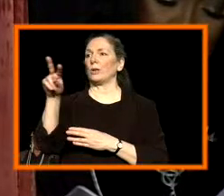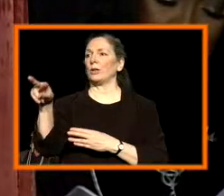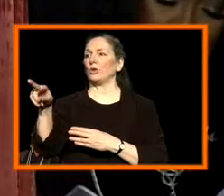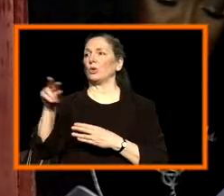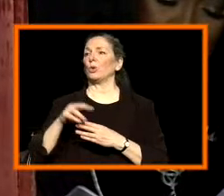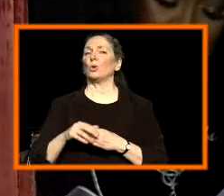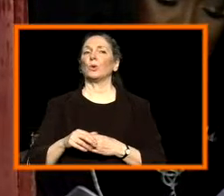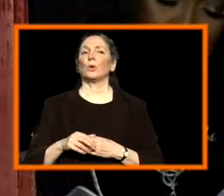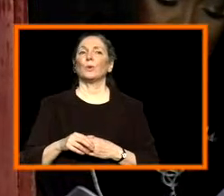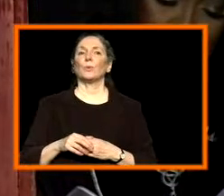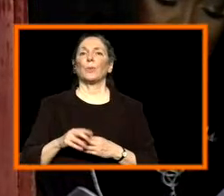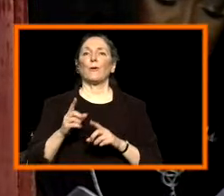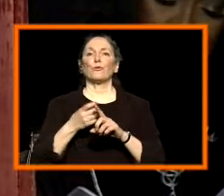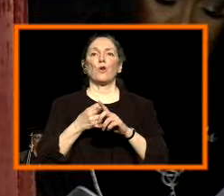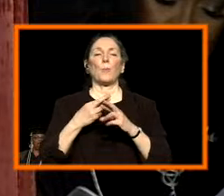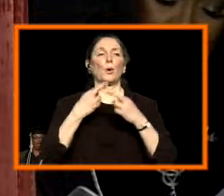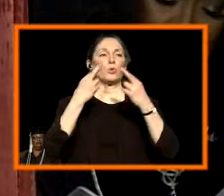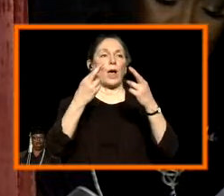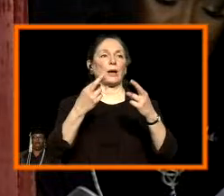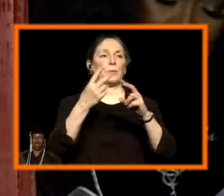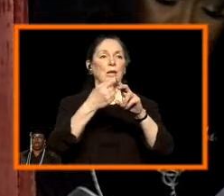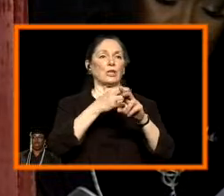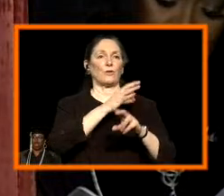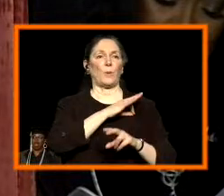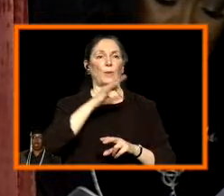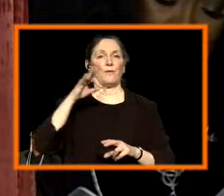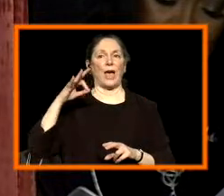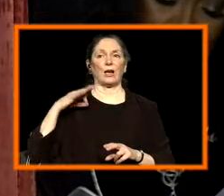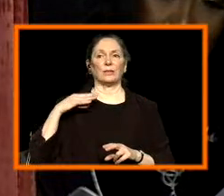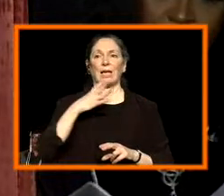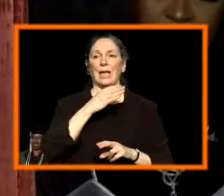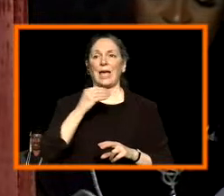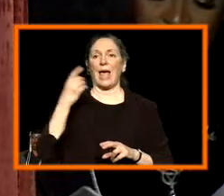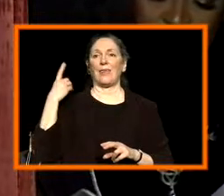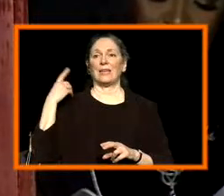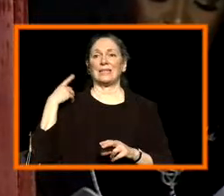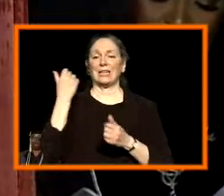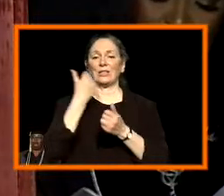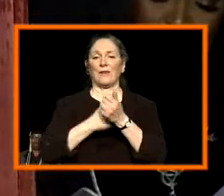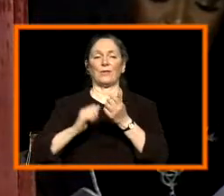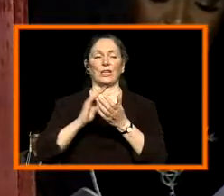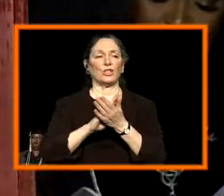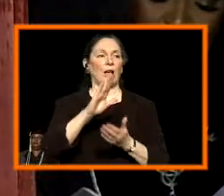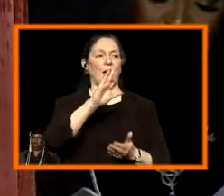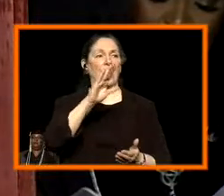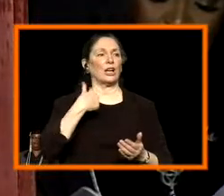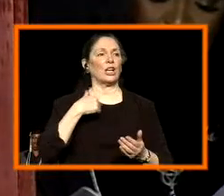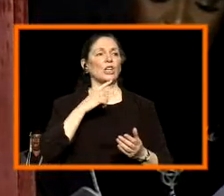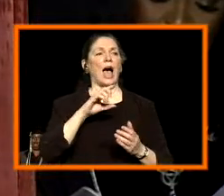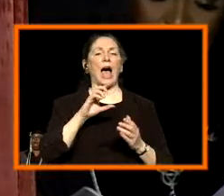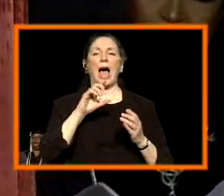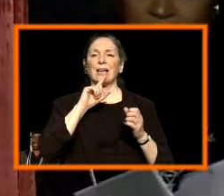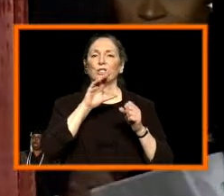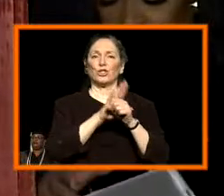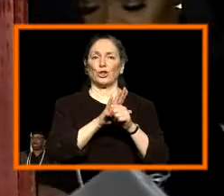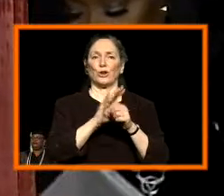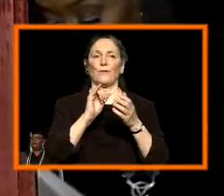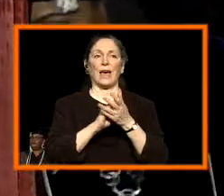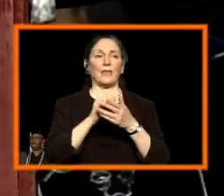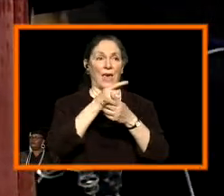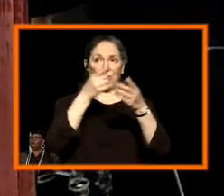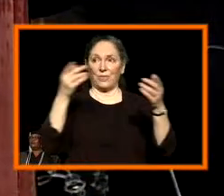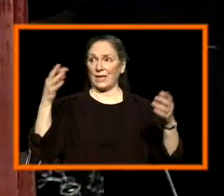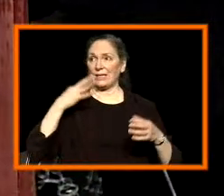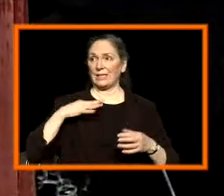2022. Upon the recommendation of the faculty and the deans of the colleges, I certify that